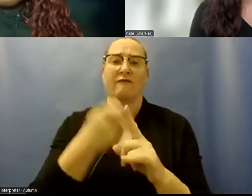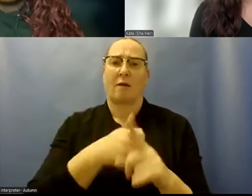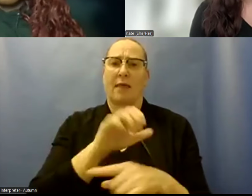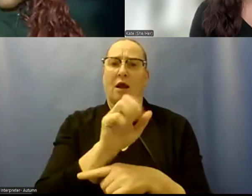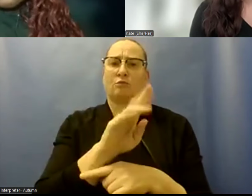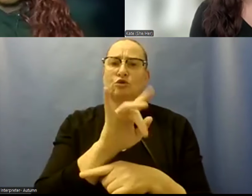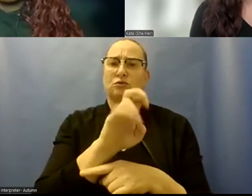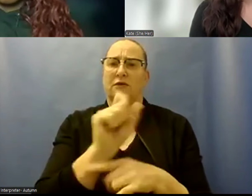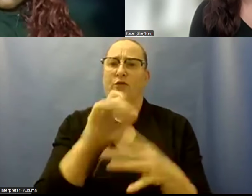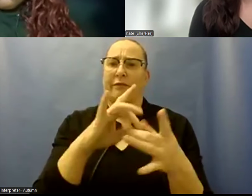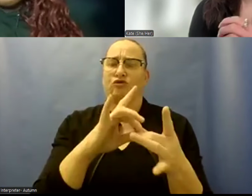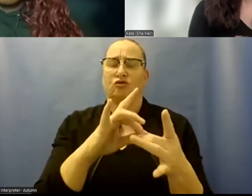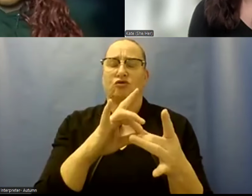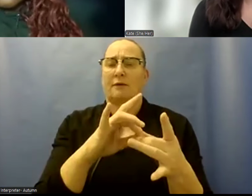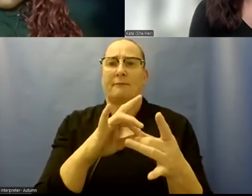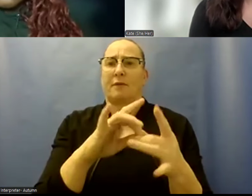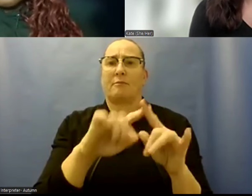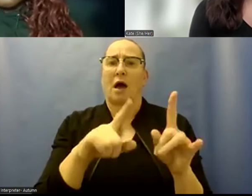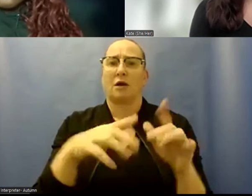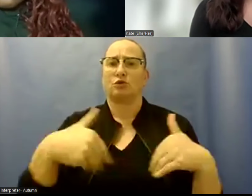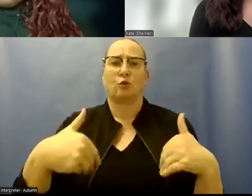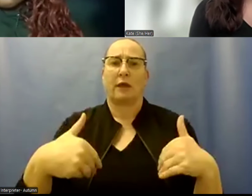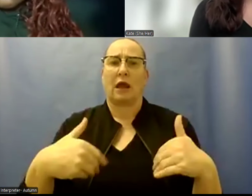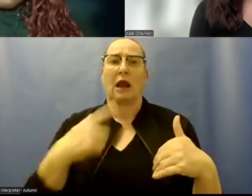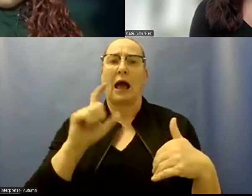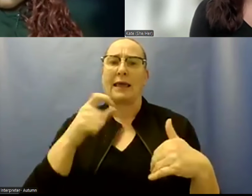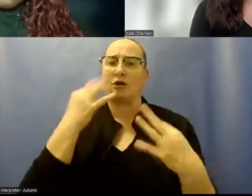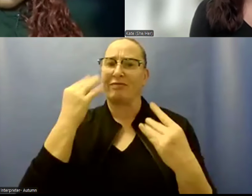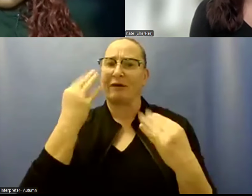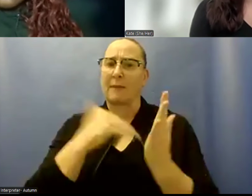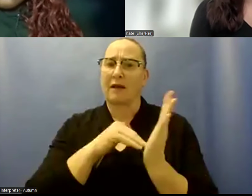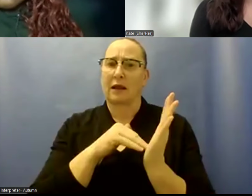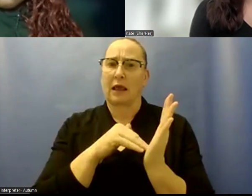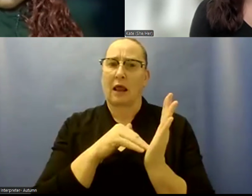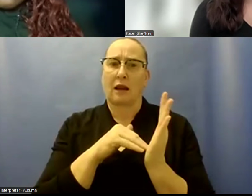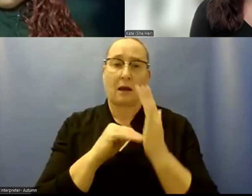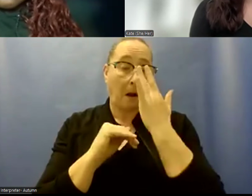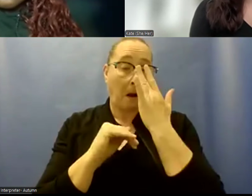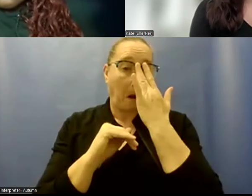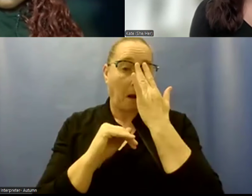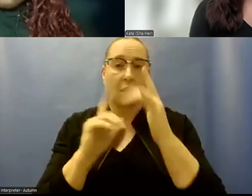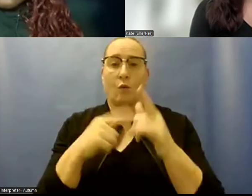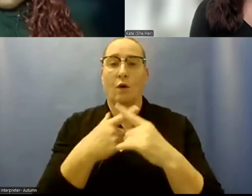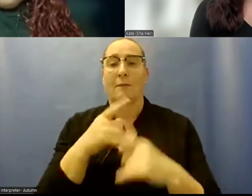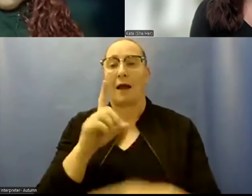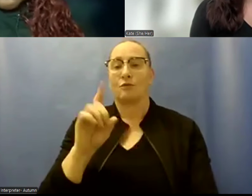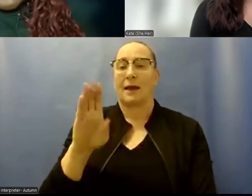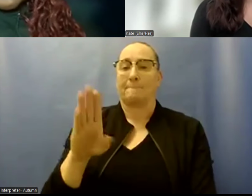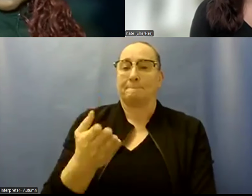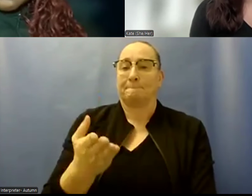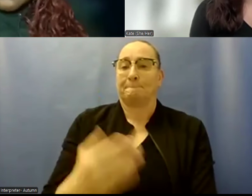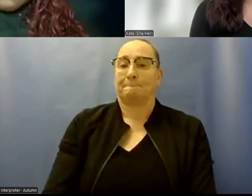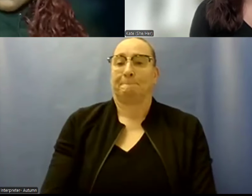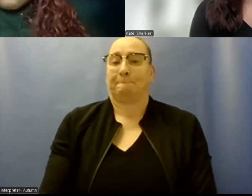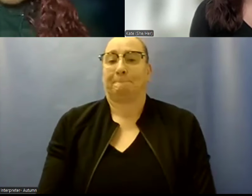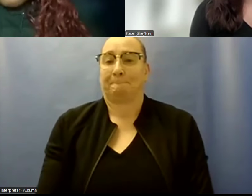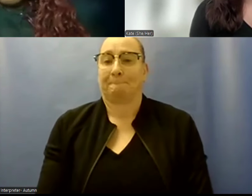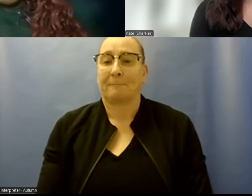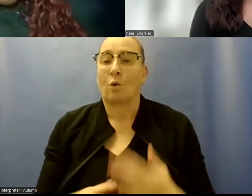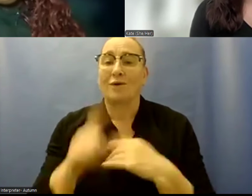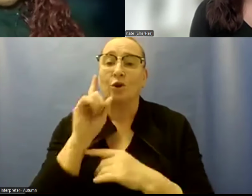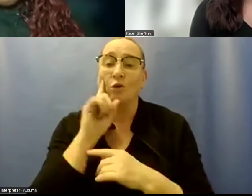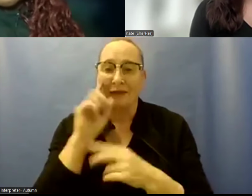relationship, but it was too late. I had to rebuild. What about you, Deb? What do you think are